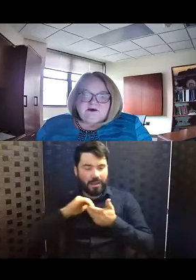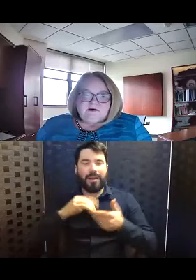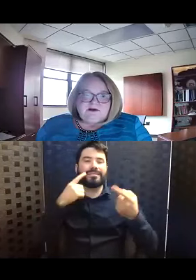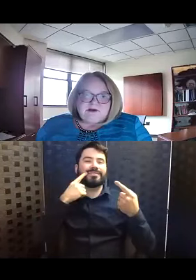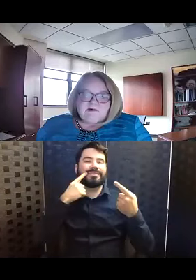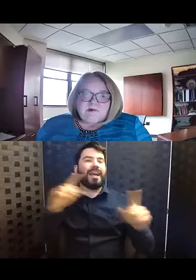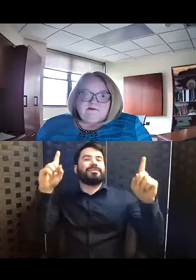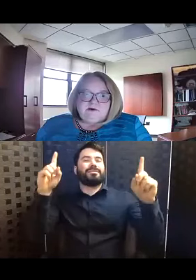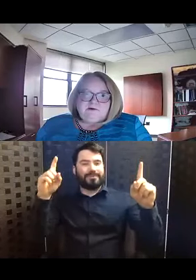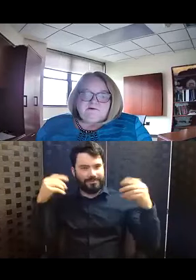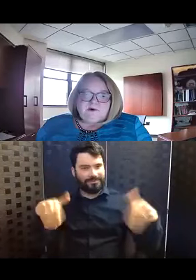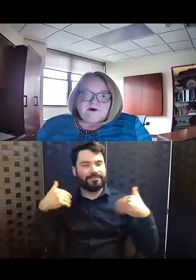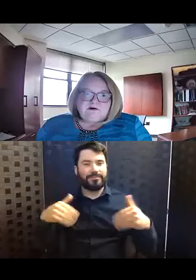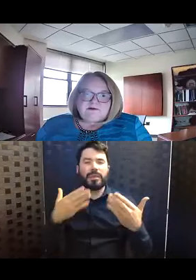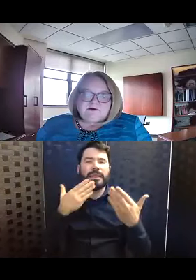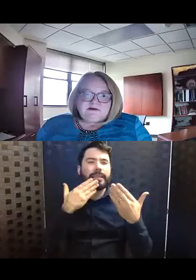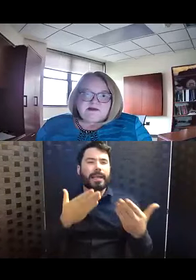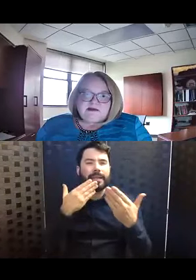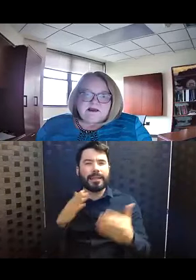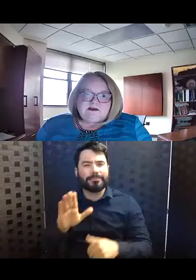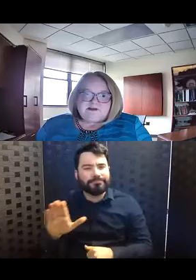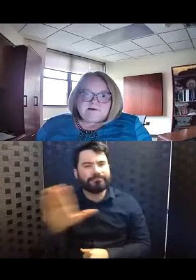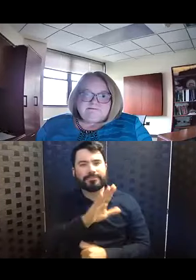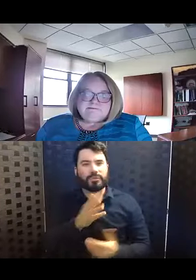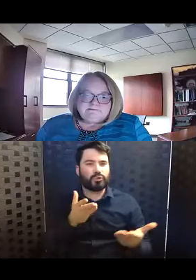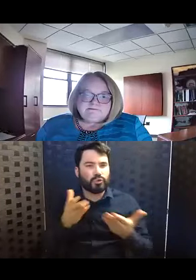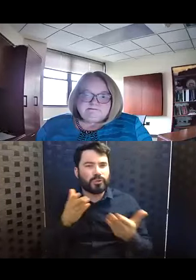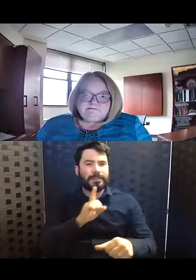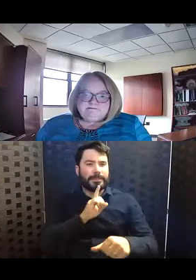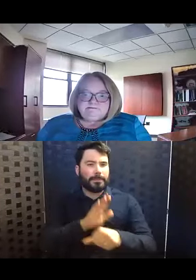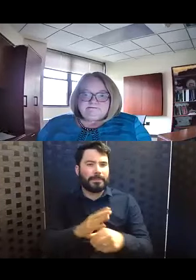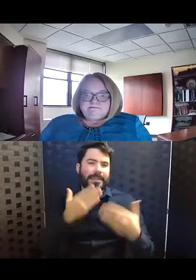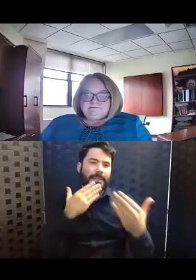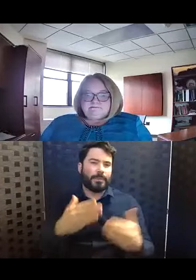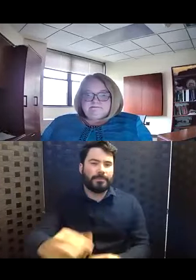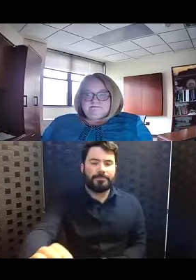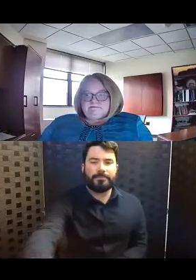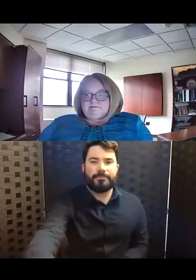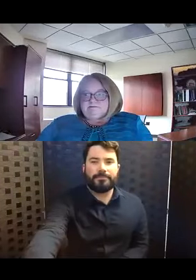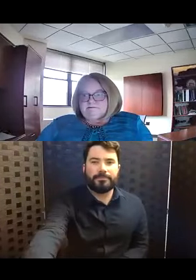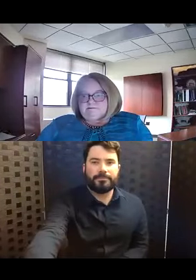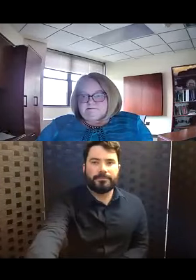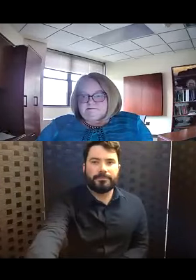And so thank you, each and every one of you, for your service and dedication.